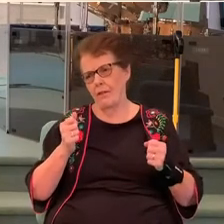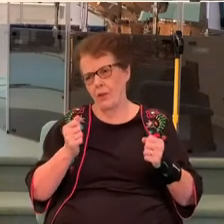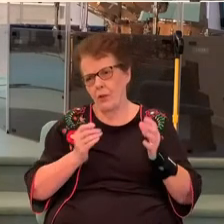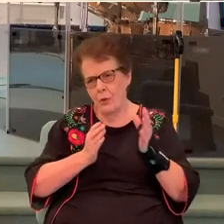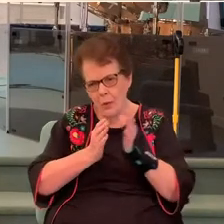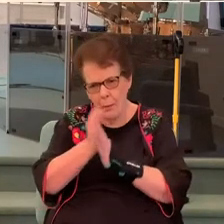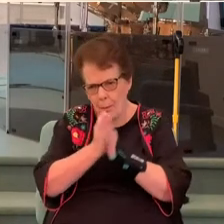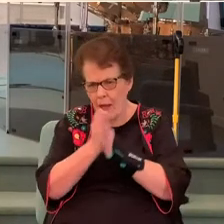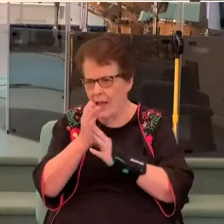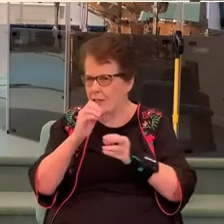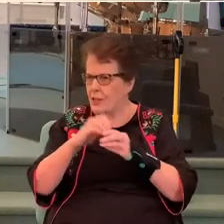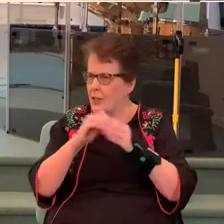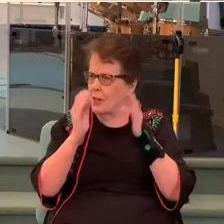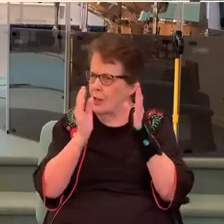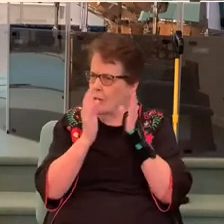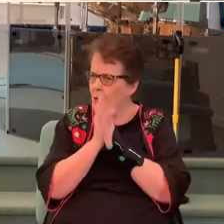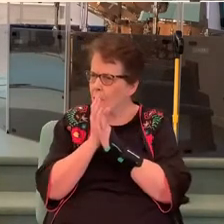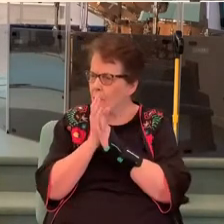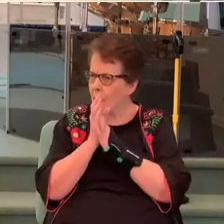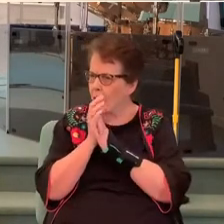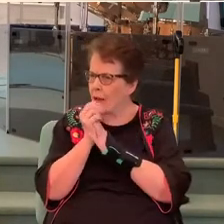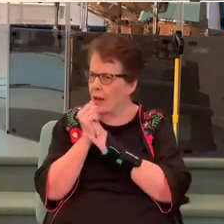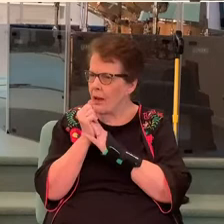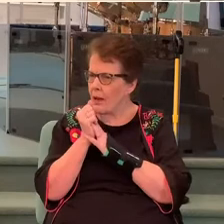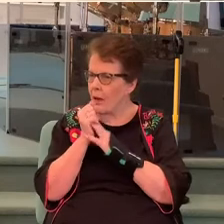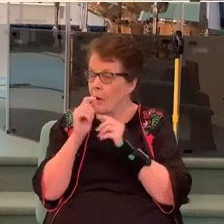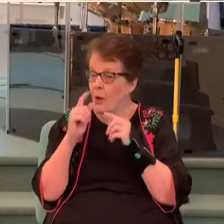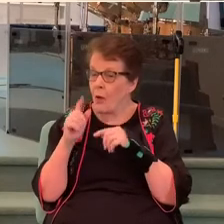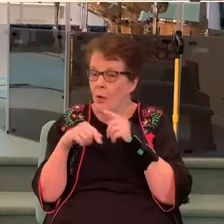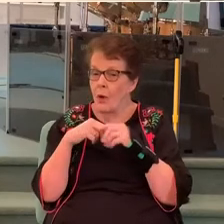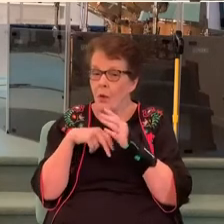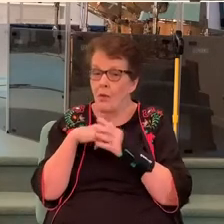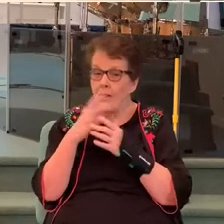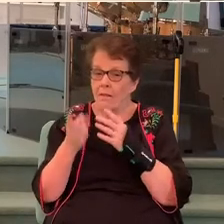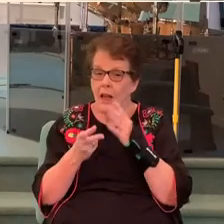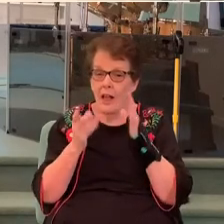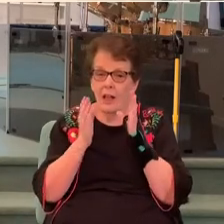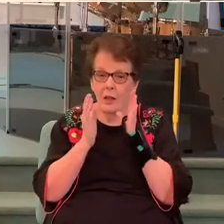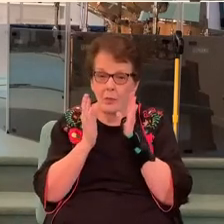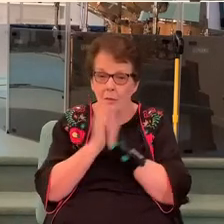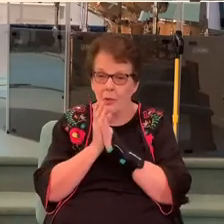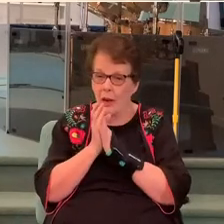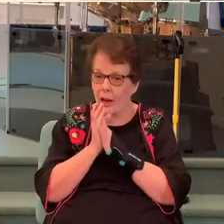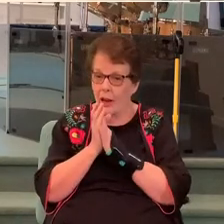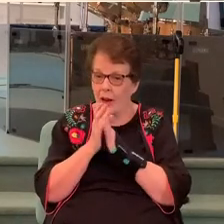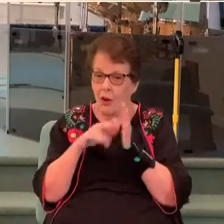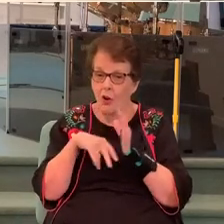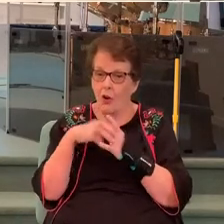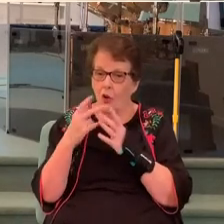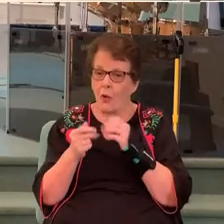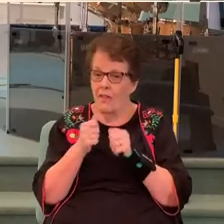intercessors. Many writers, but few fighters. When we fail here, we fail everywhere."